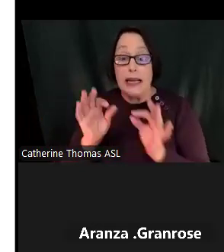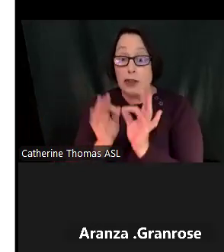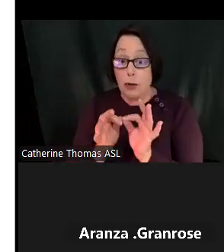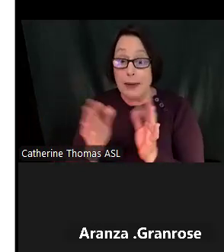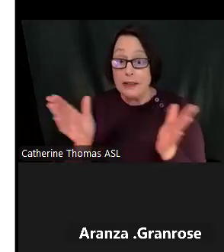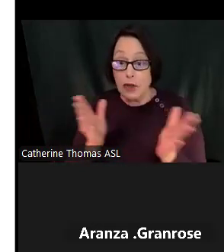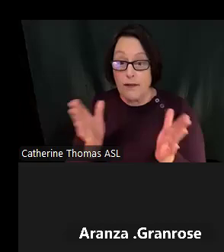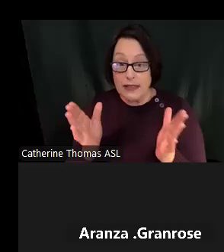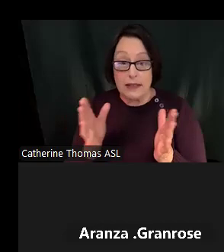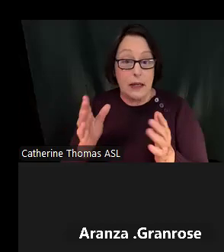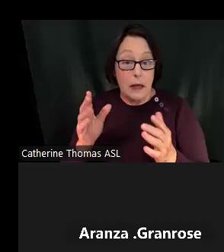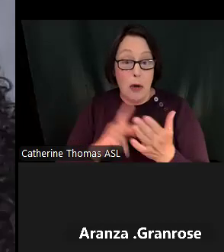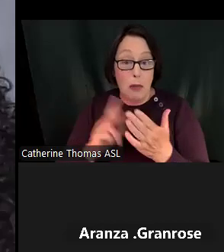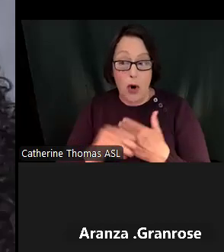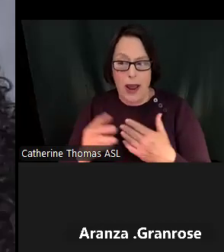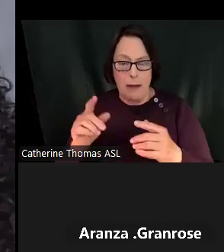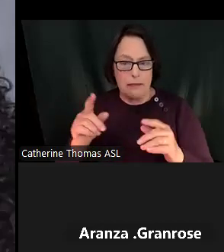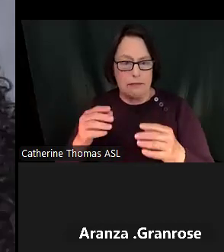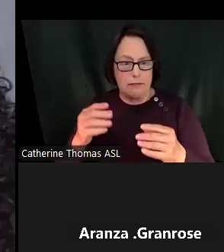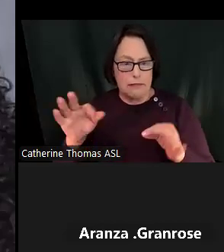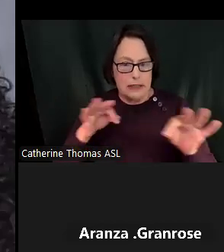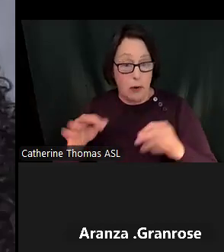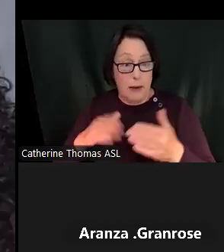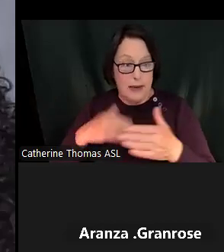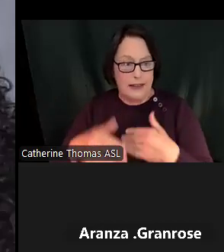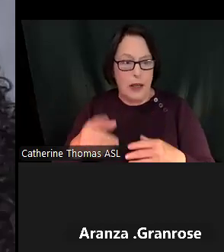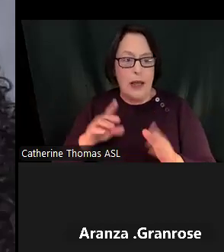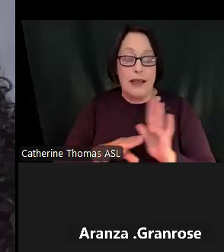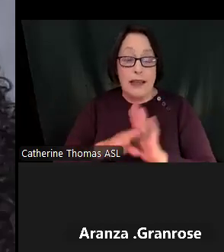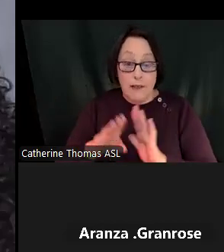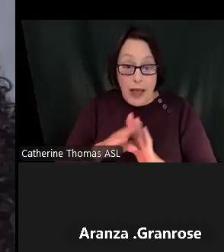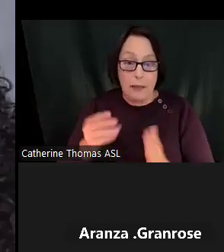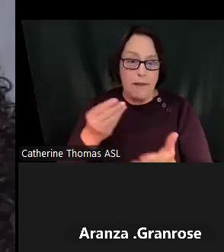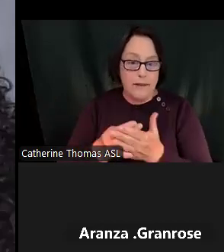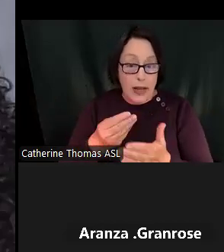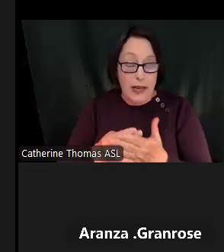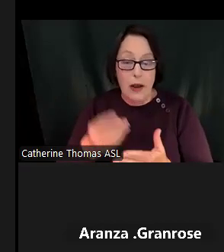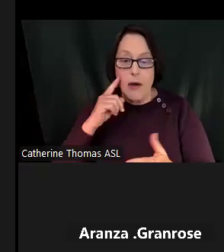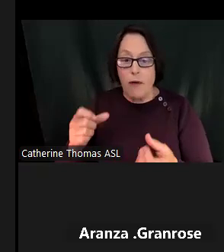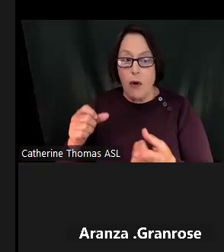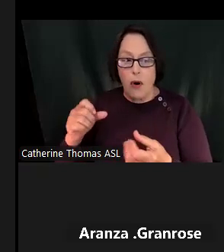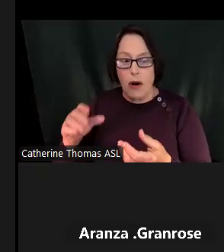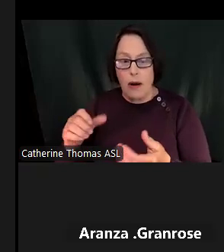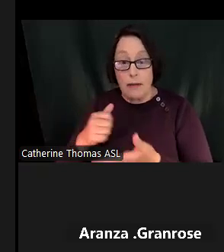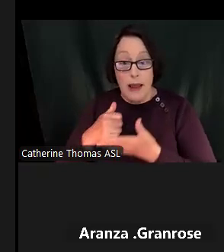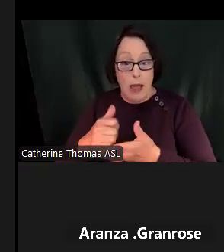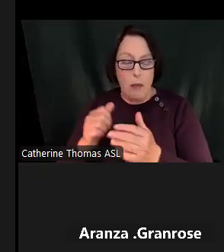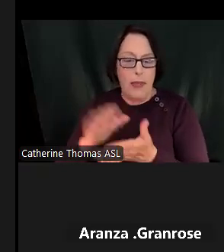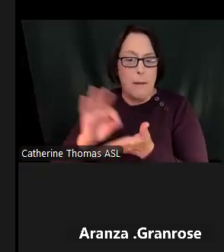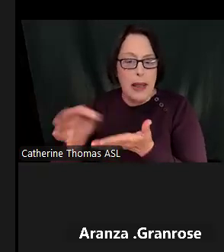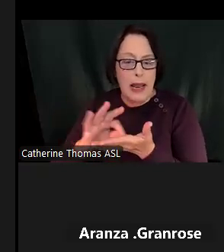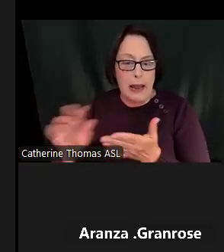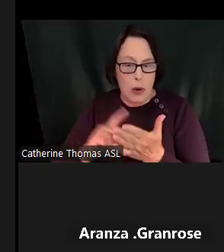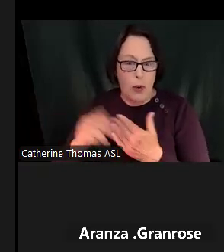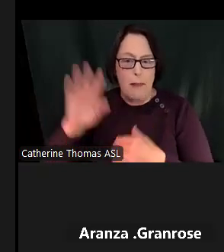going to discuss next was developed and funded to support the federally subsidized Medicaid program.